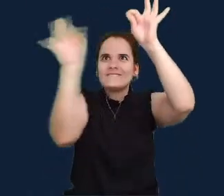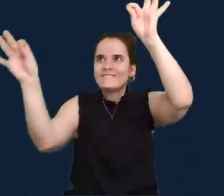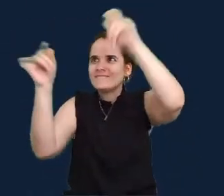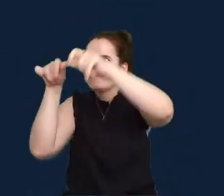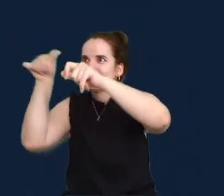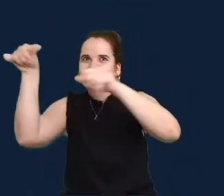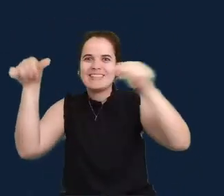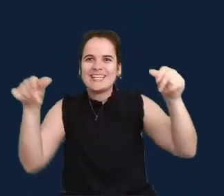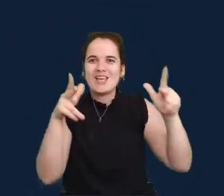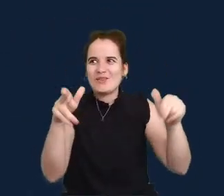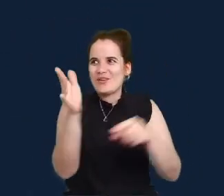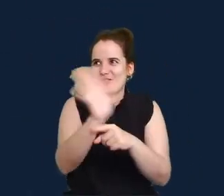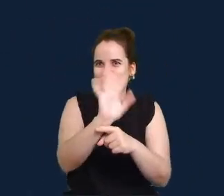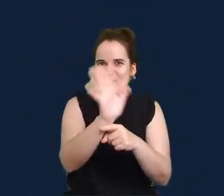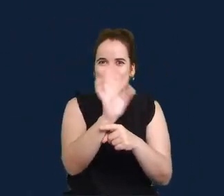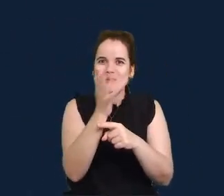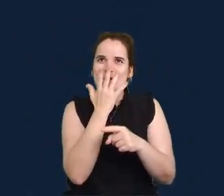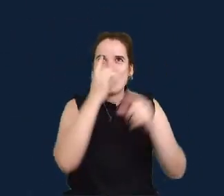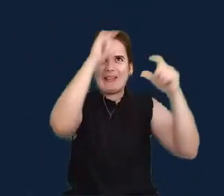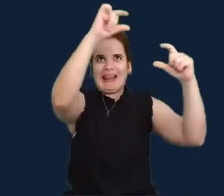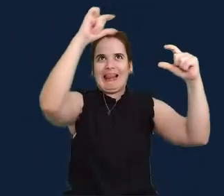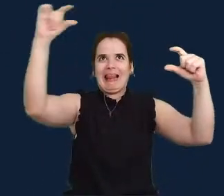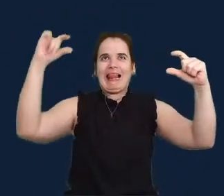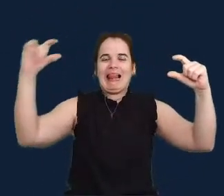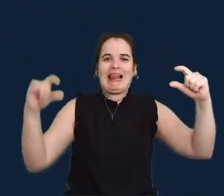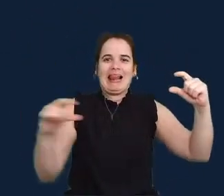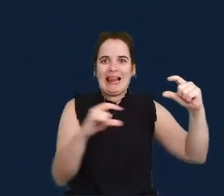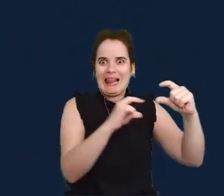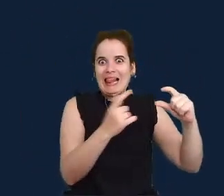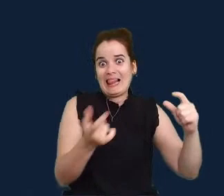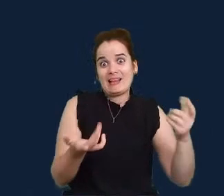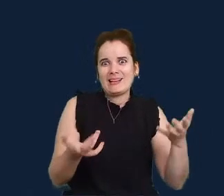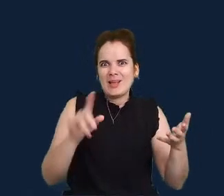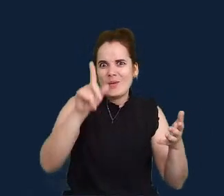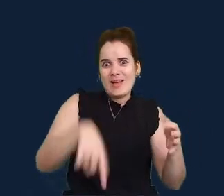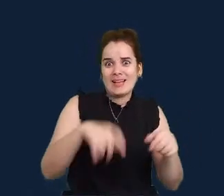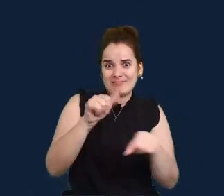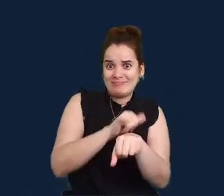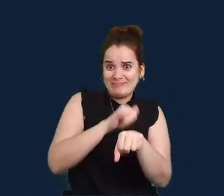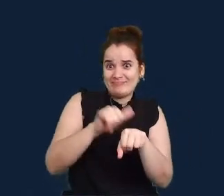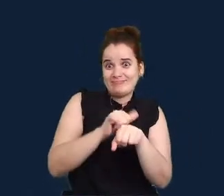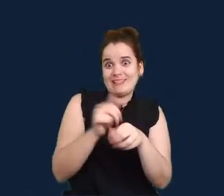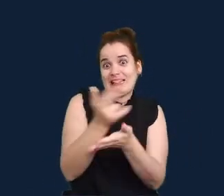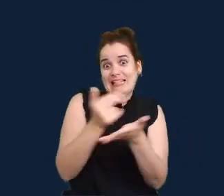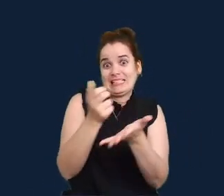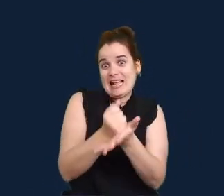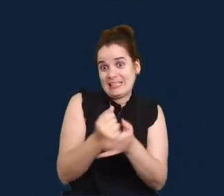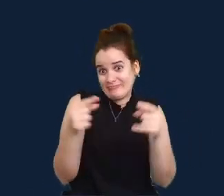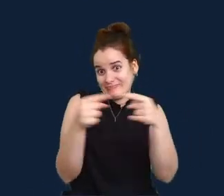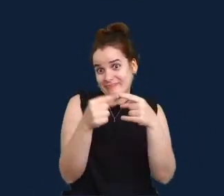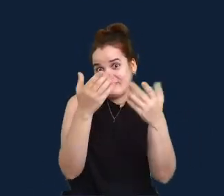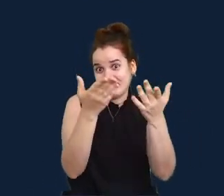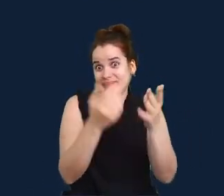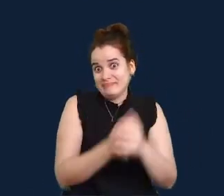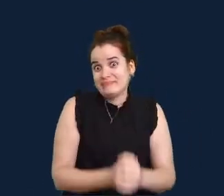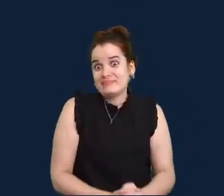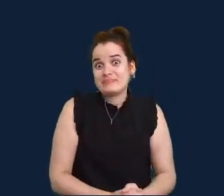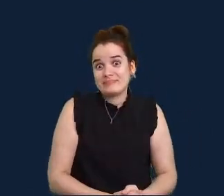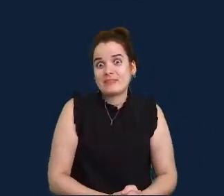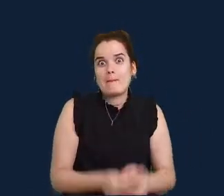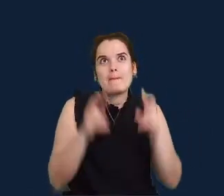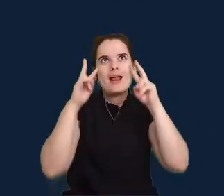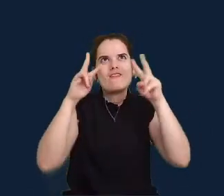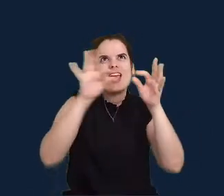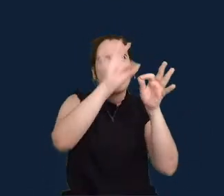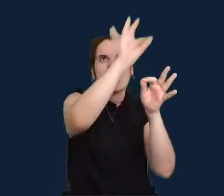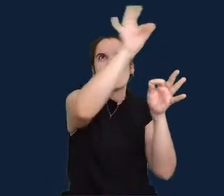tool, a graphing tool to look who is connected to whom. But in that